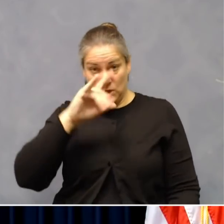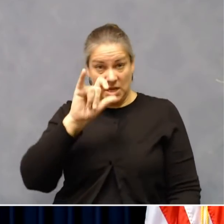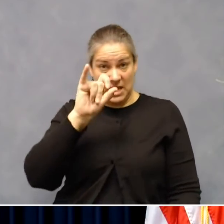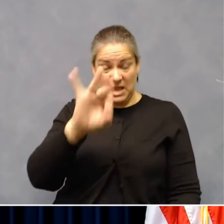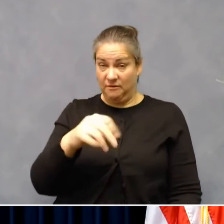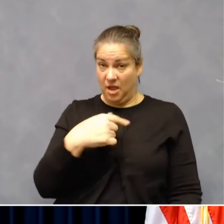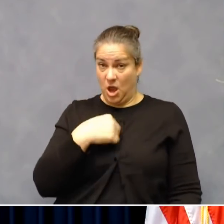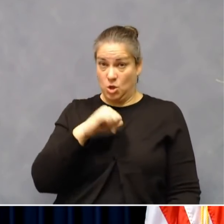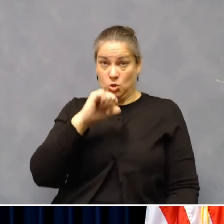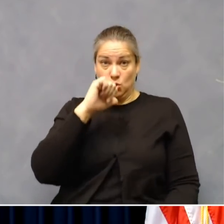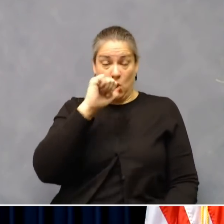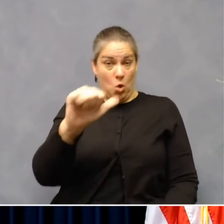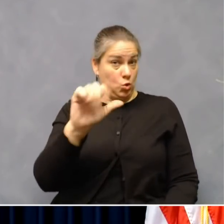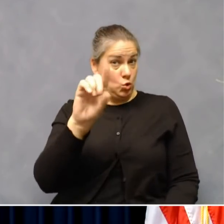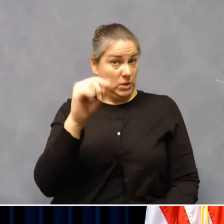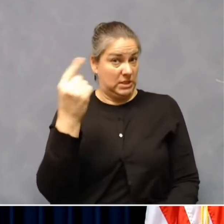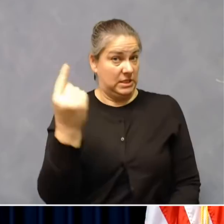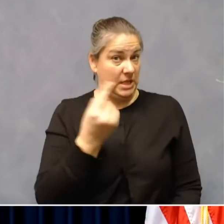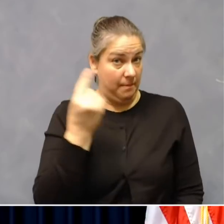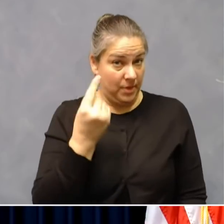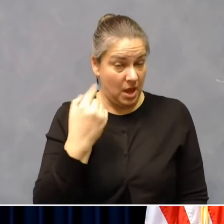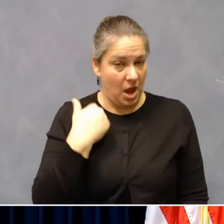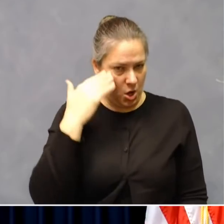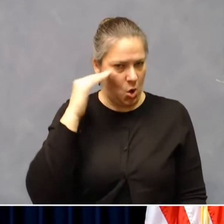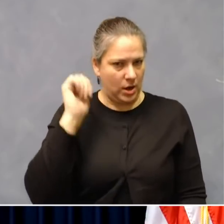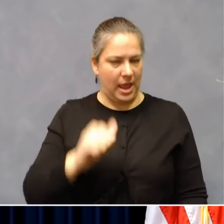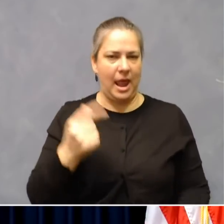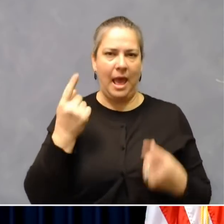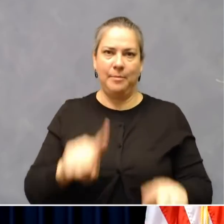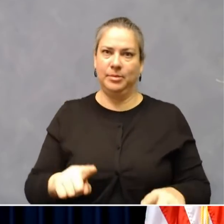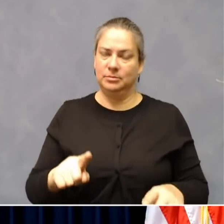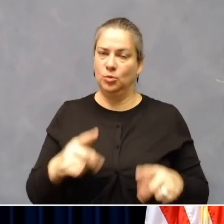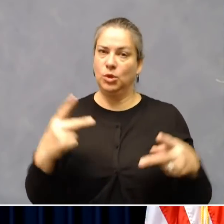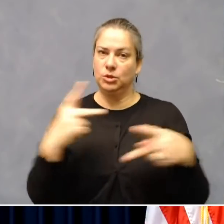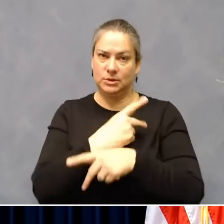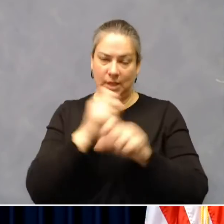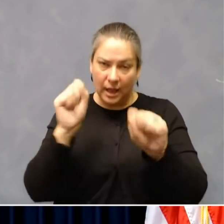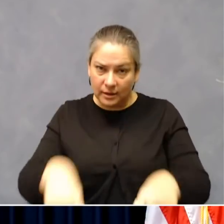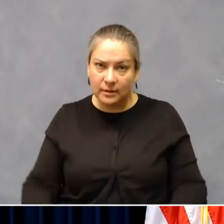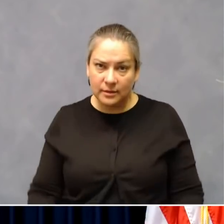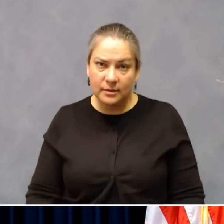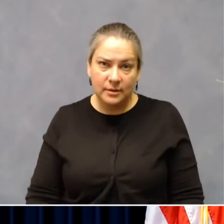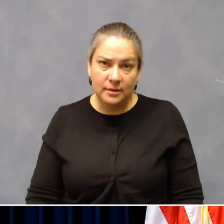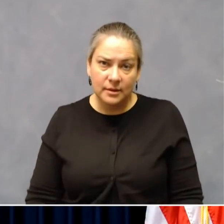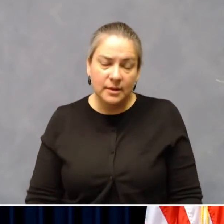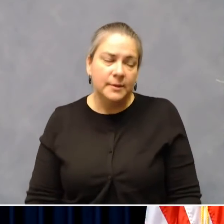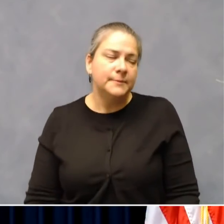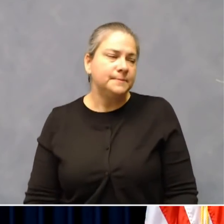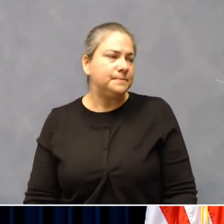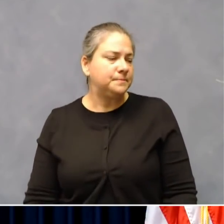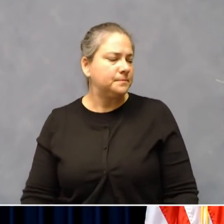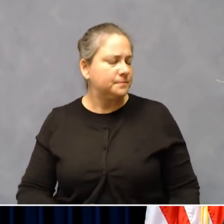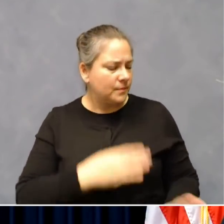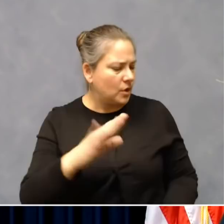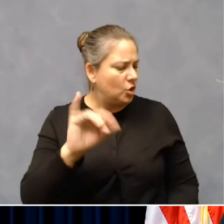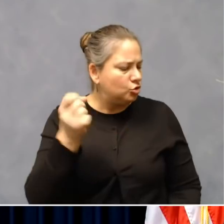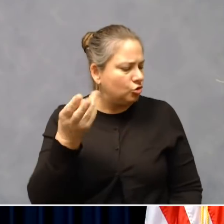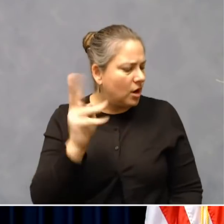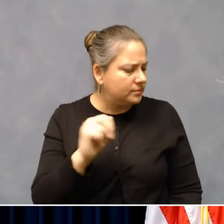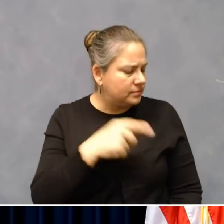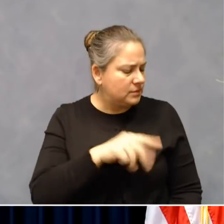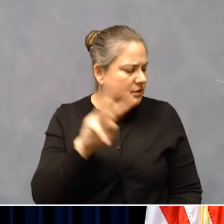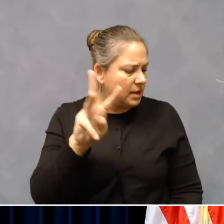virus all right um next is john boyle from